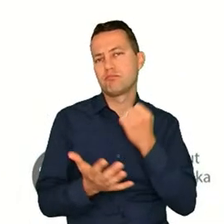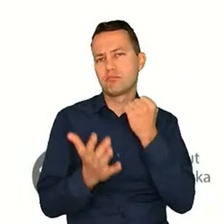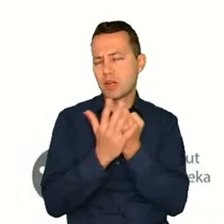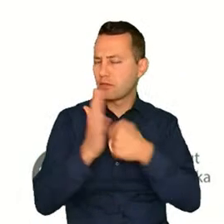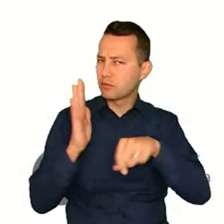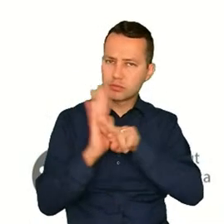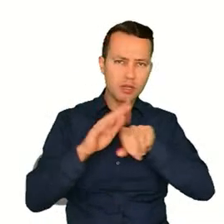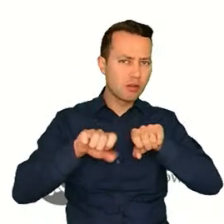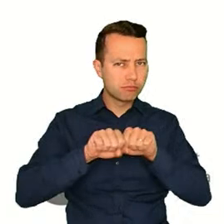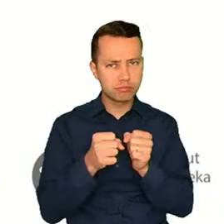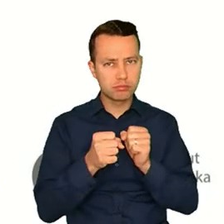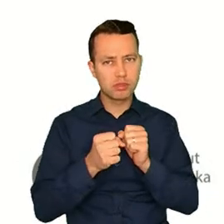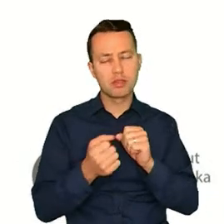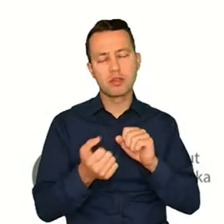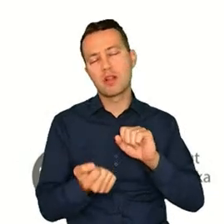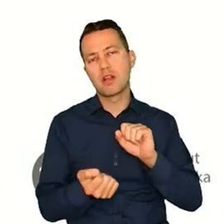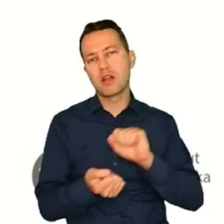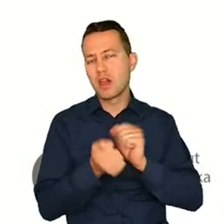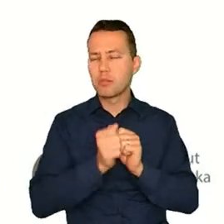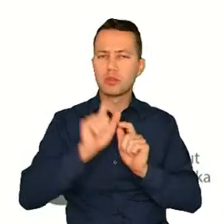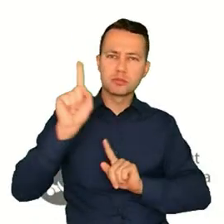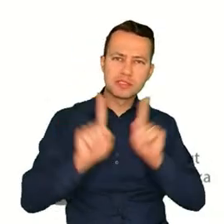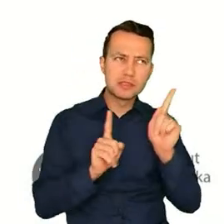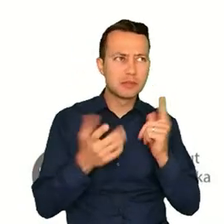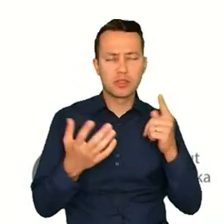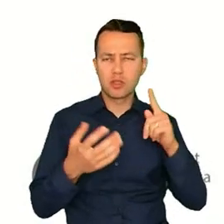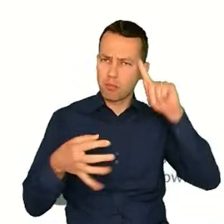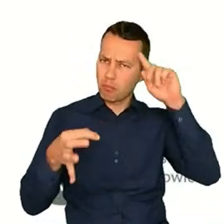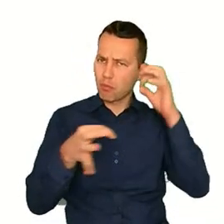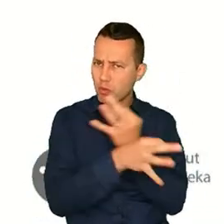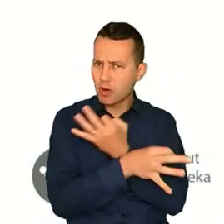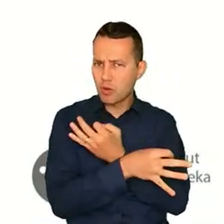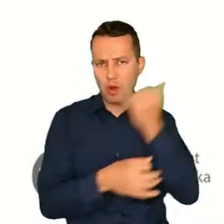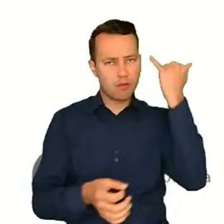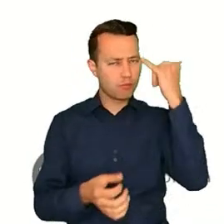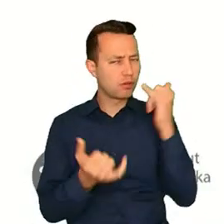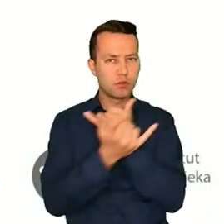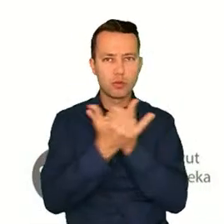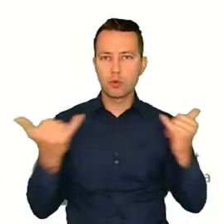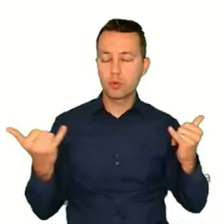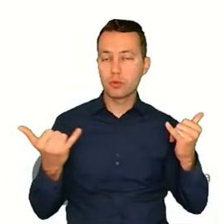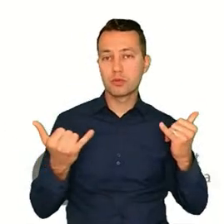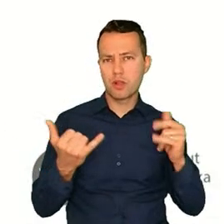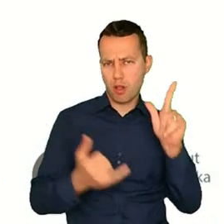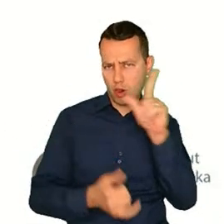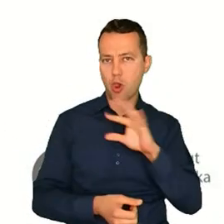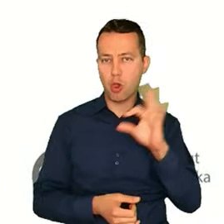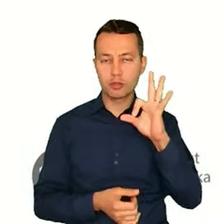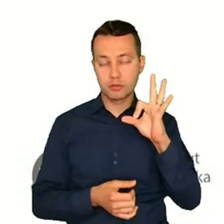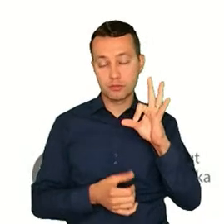We are simply just humans. Sometimes this will be and